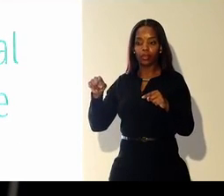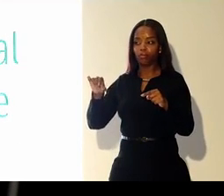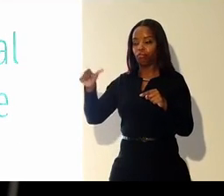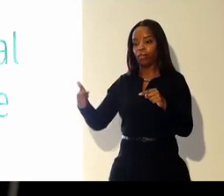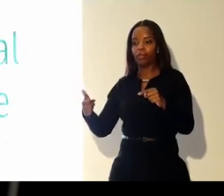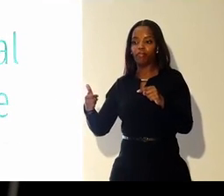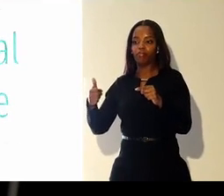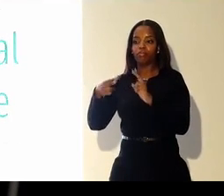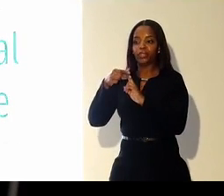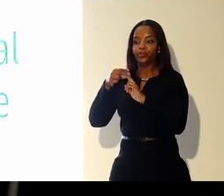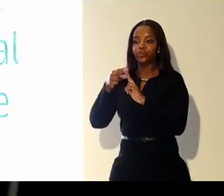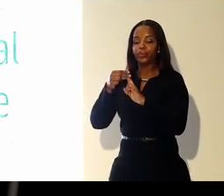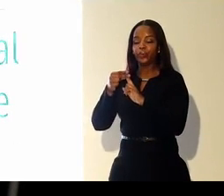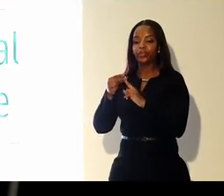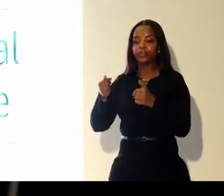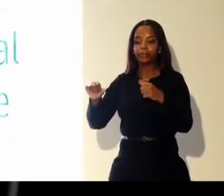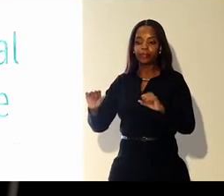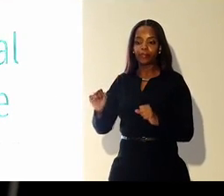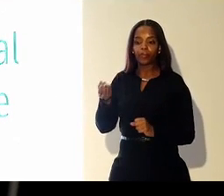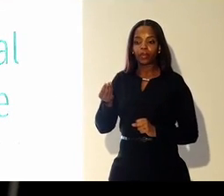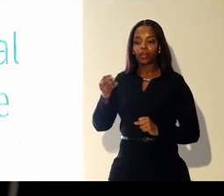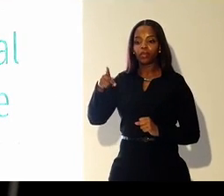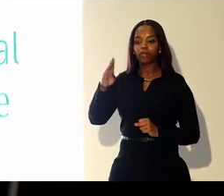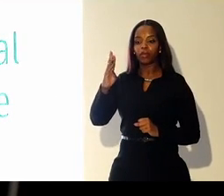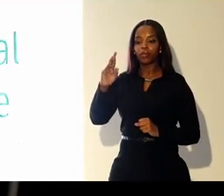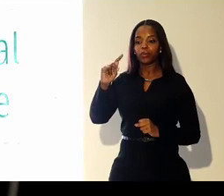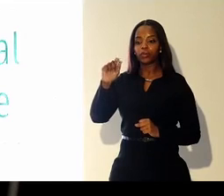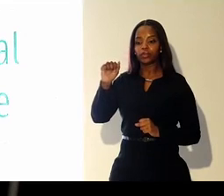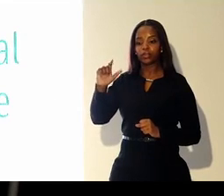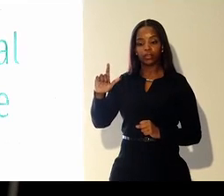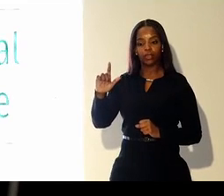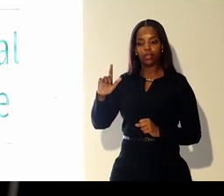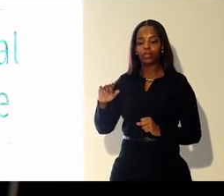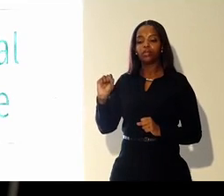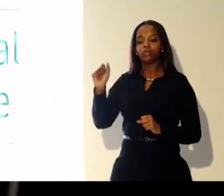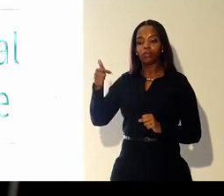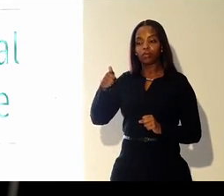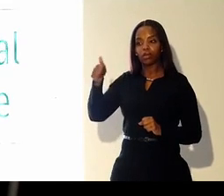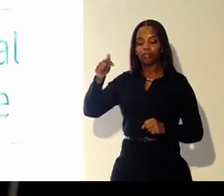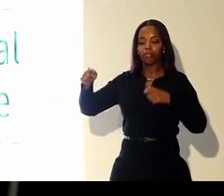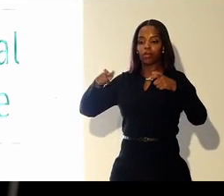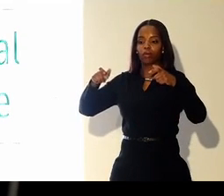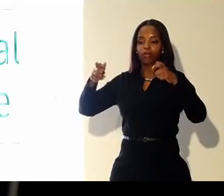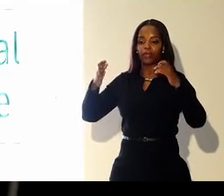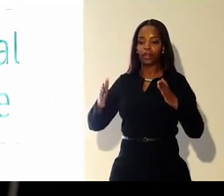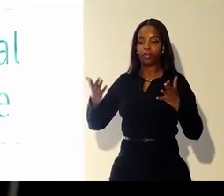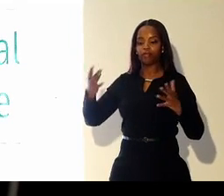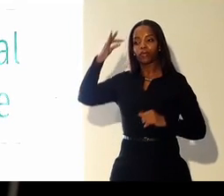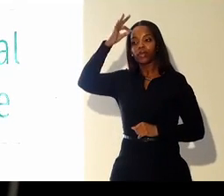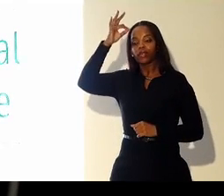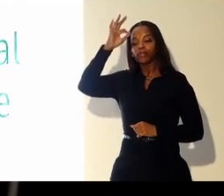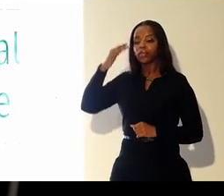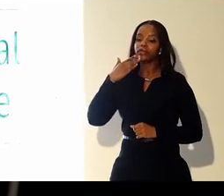Community Constituency, Mr. Tulane Chefuta, Overall Convener of Government, Mr.